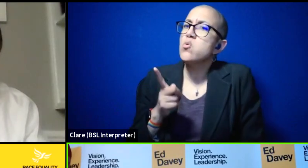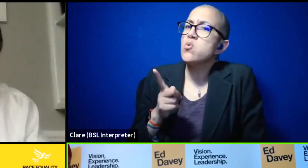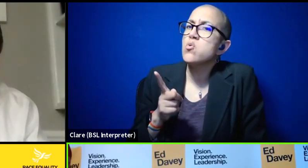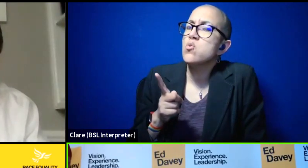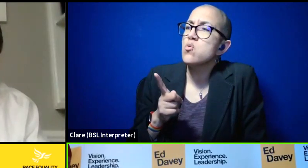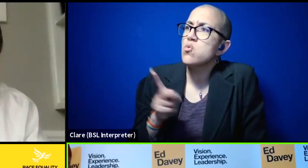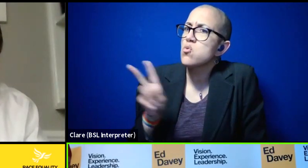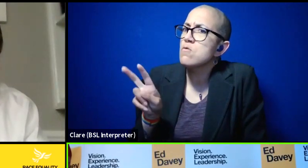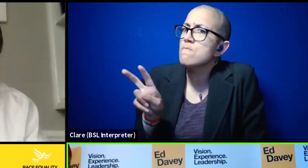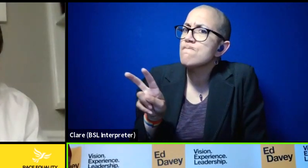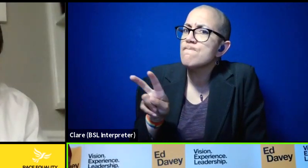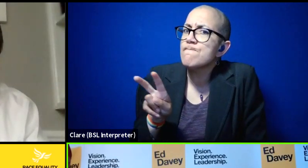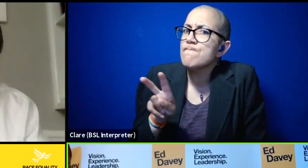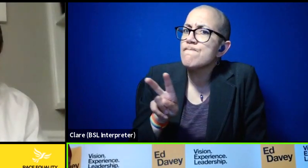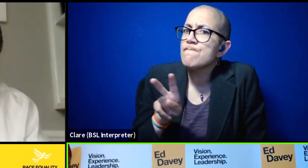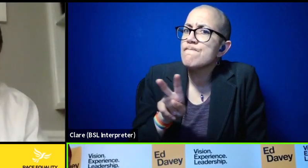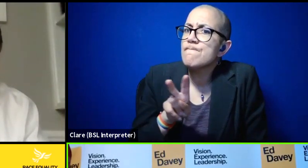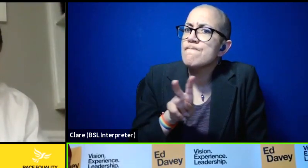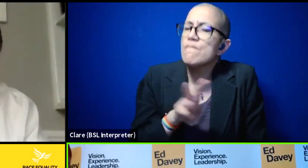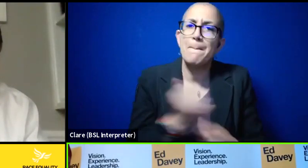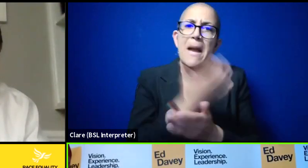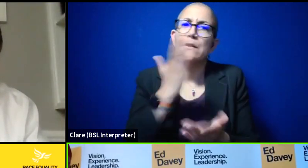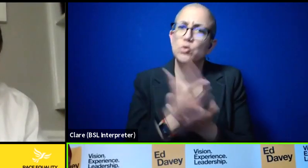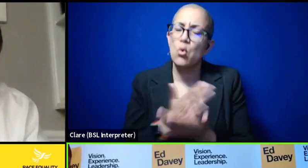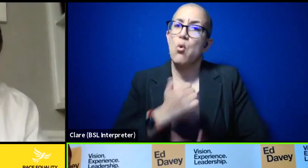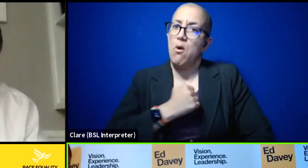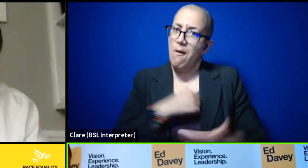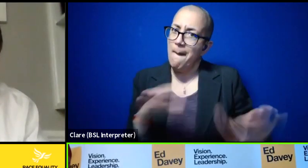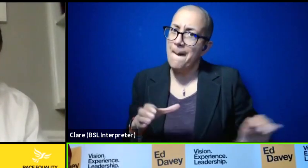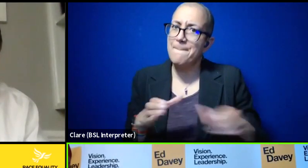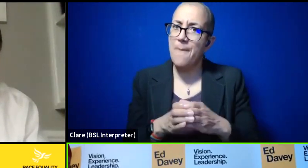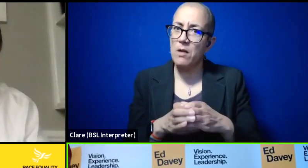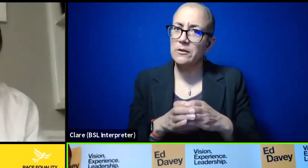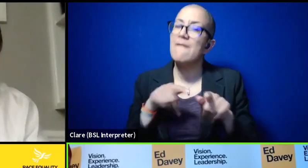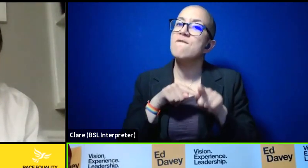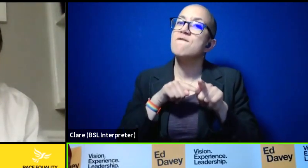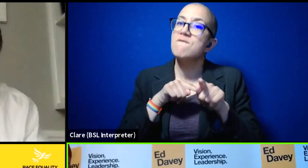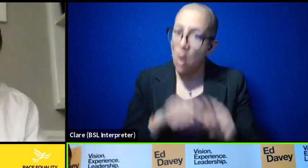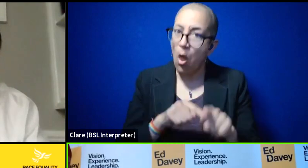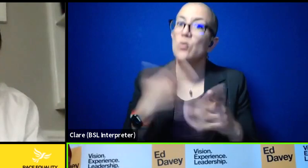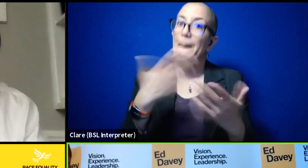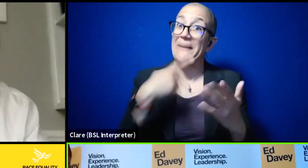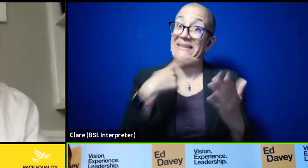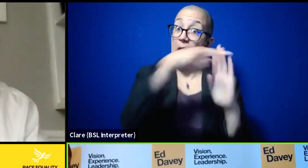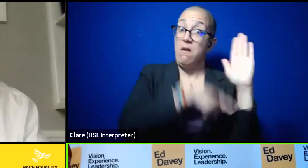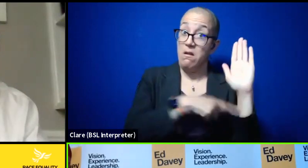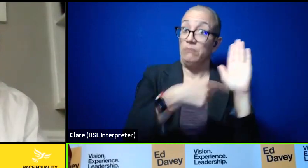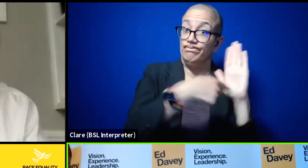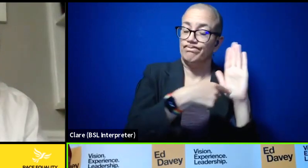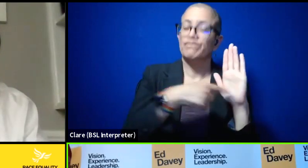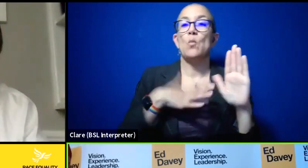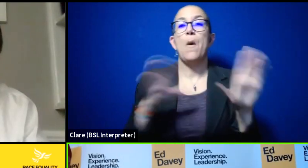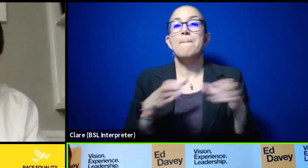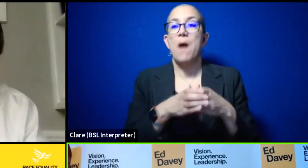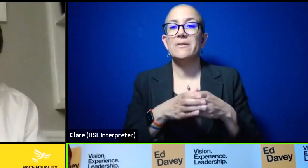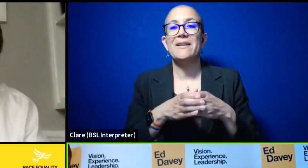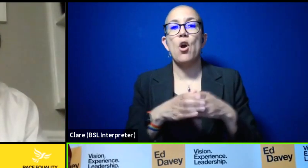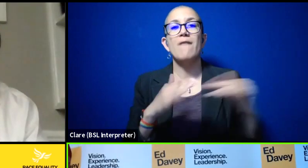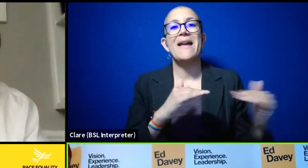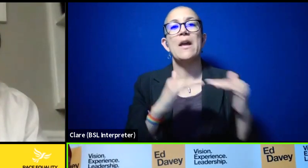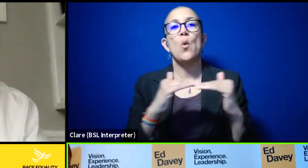sure that they are ensuring that our party does what it says it's going to do. Be a party of equality and